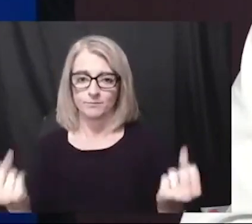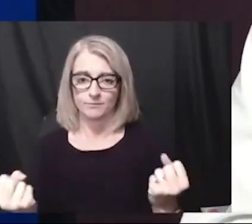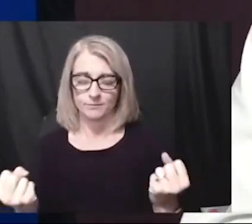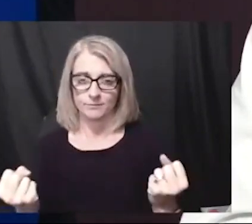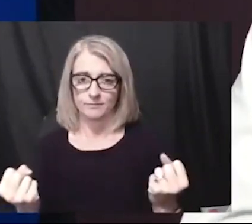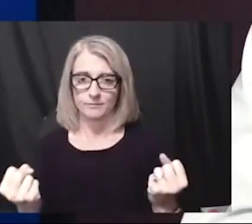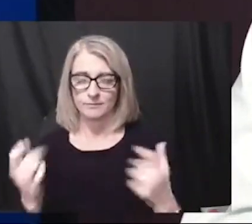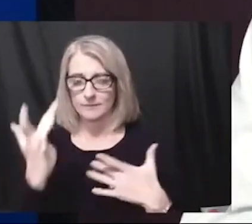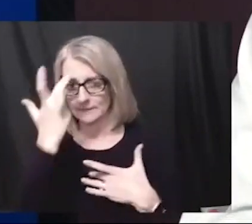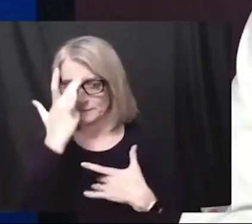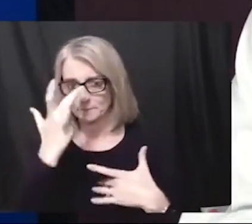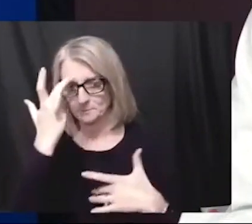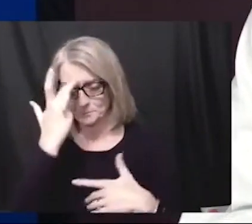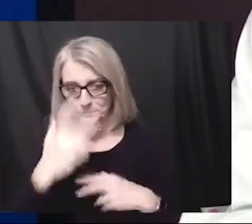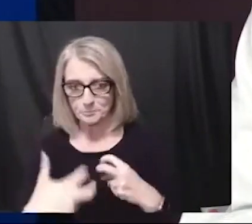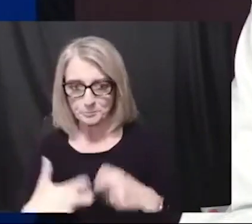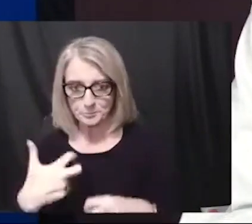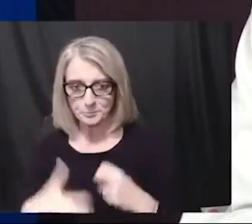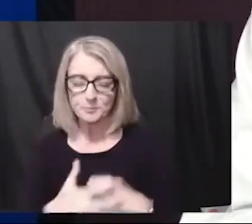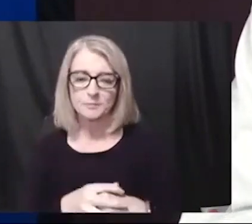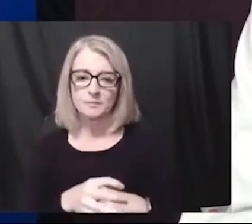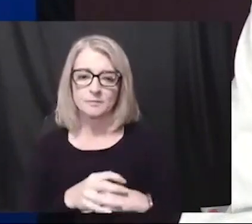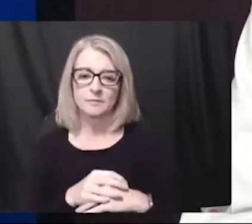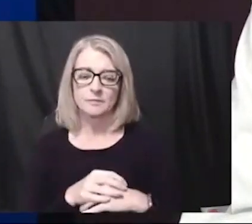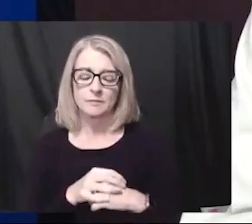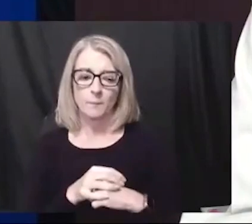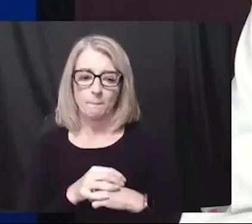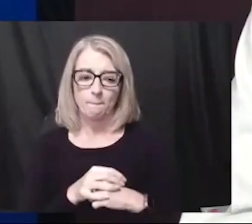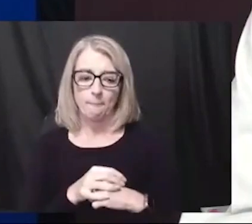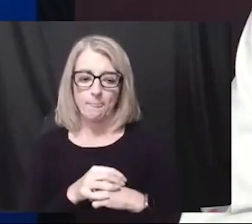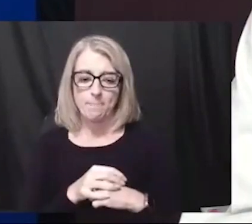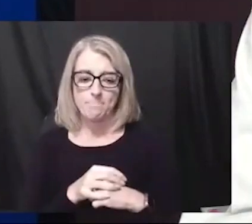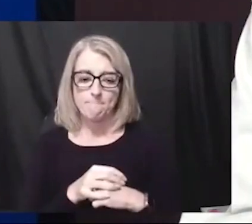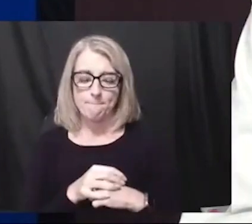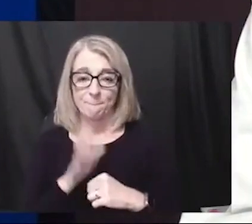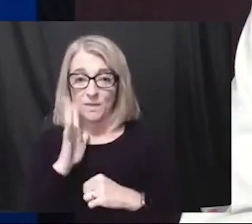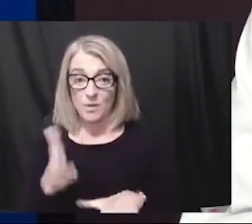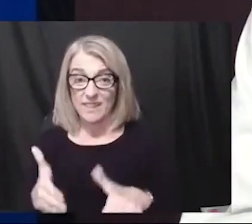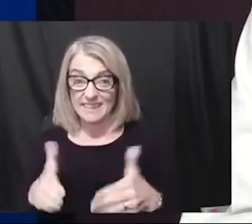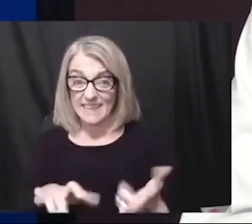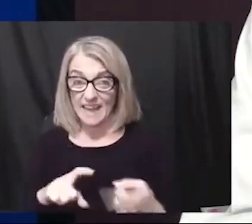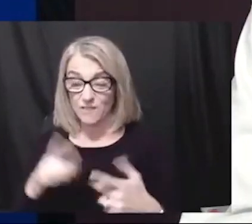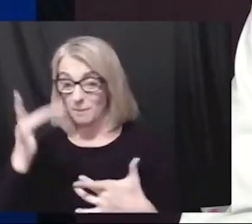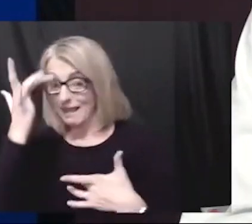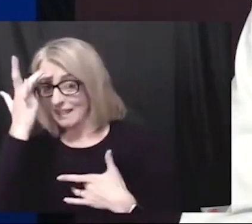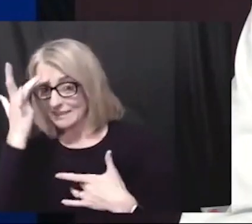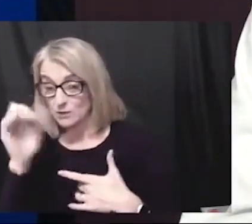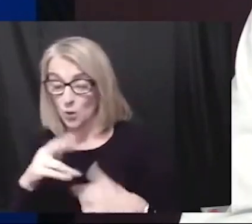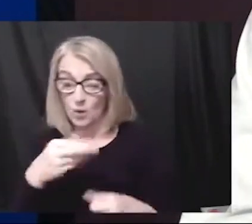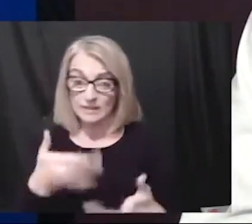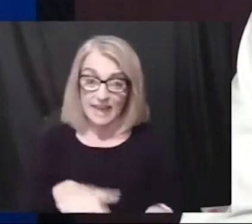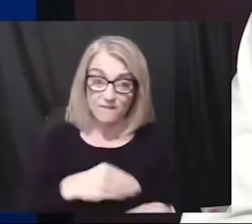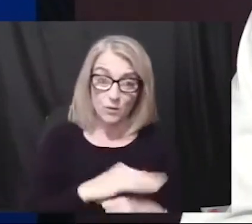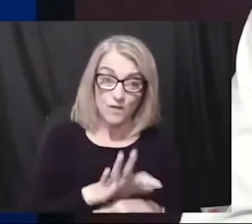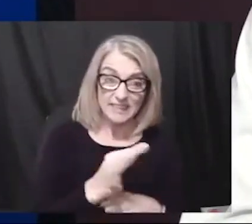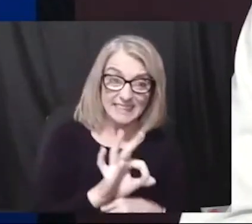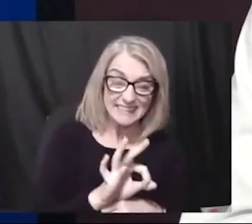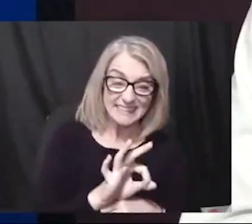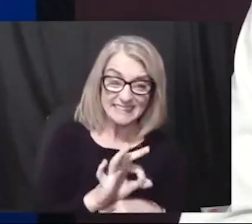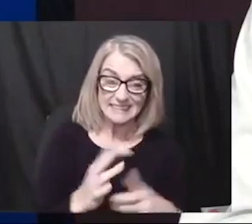So David had a comment. He said, if insurance companies stopped covering COVID-related hospital stays for